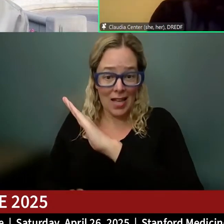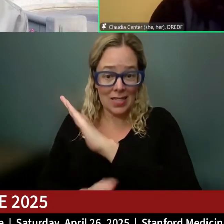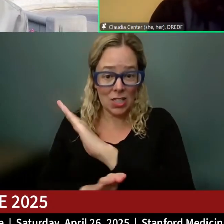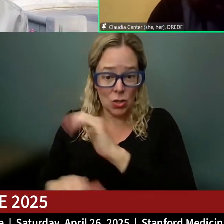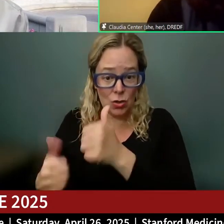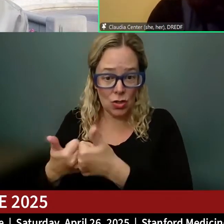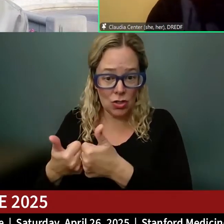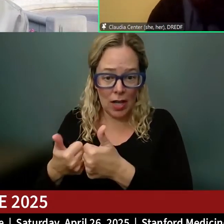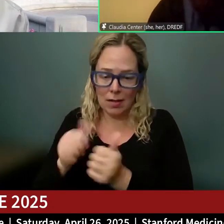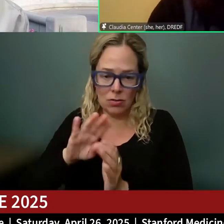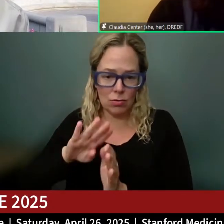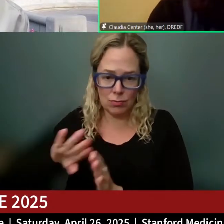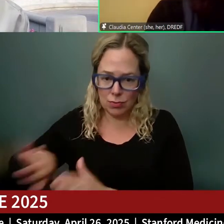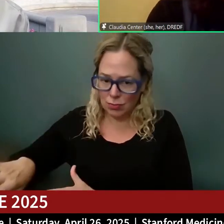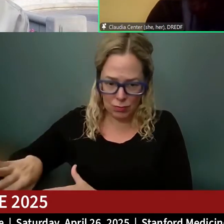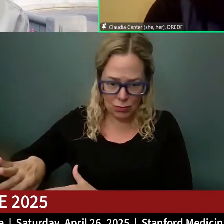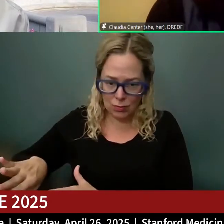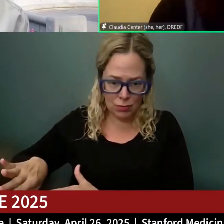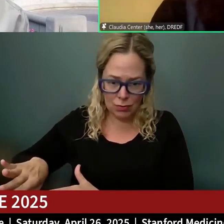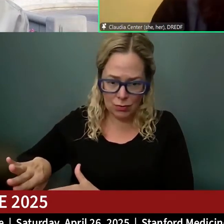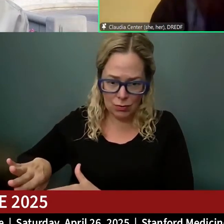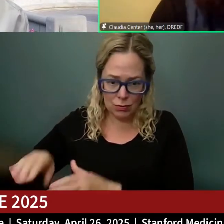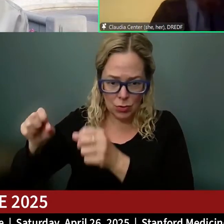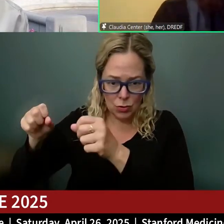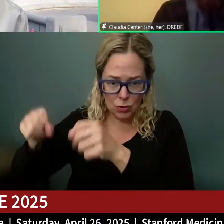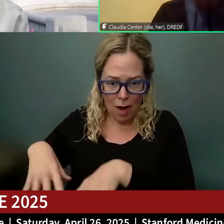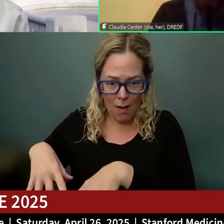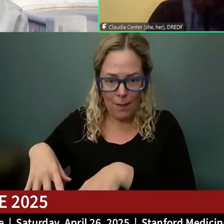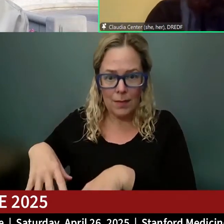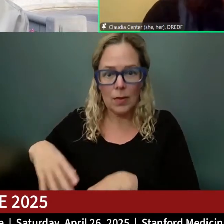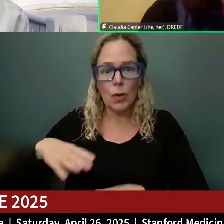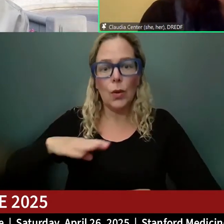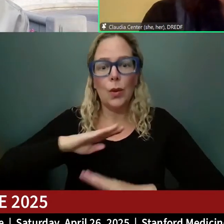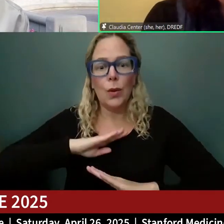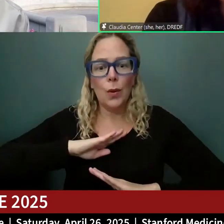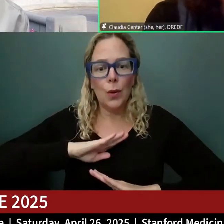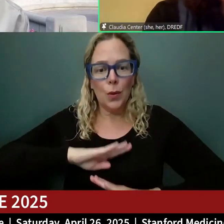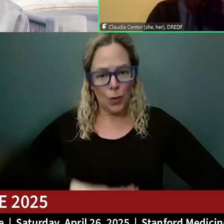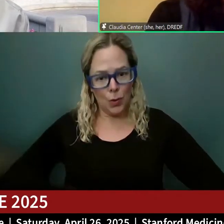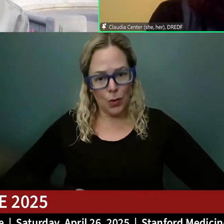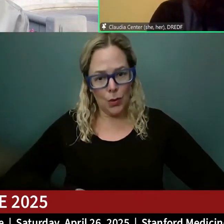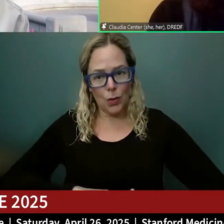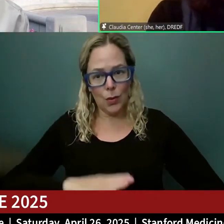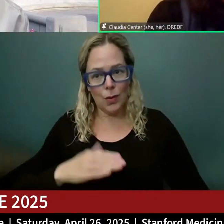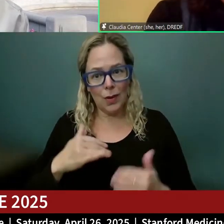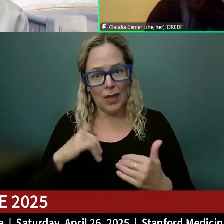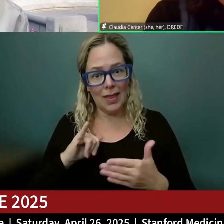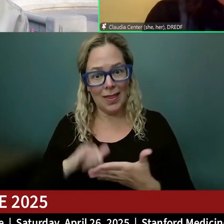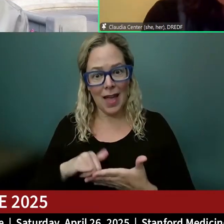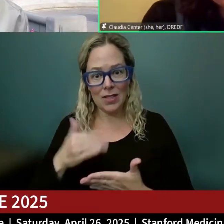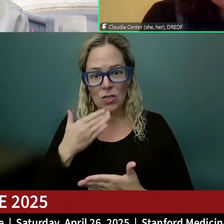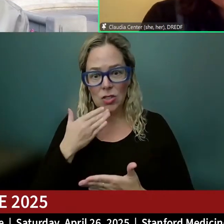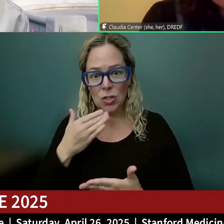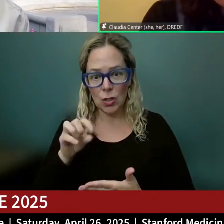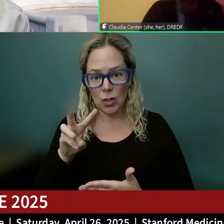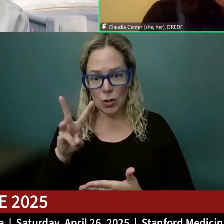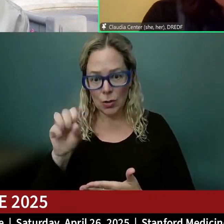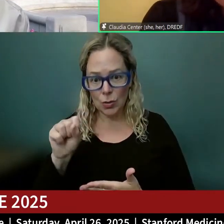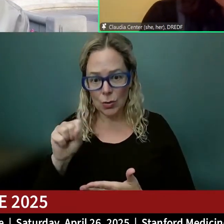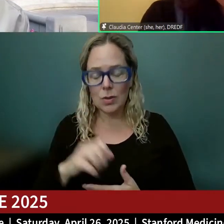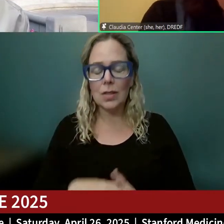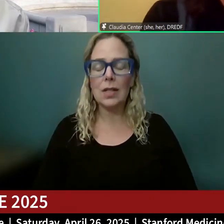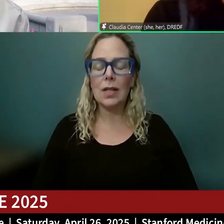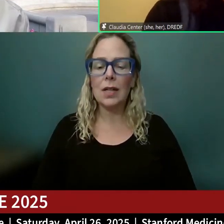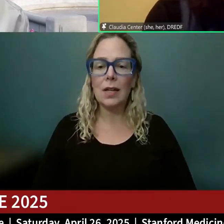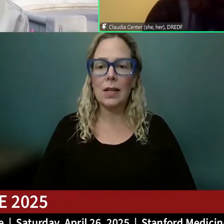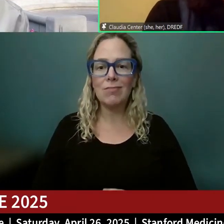Good. you know, a relief that we have some of that good news. Of course,